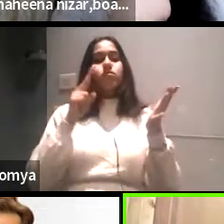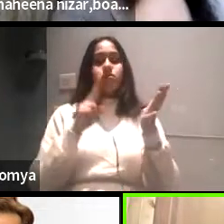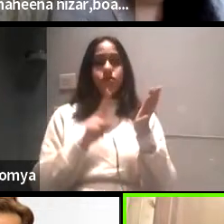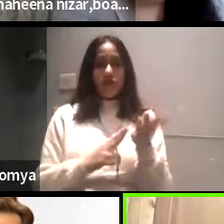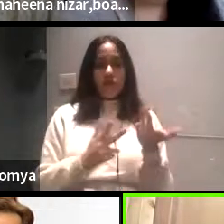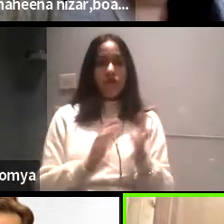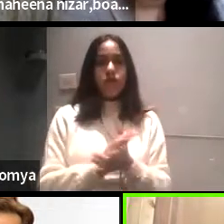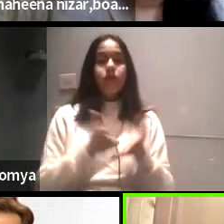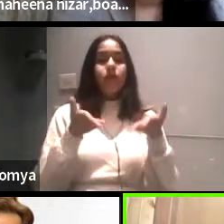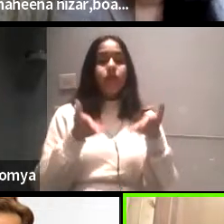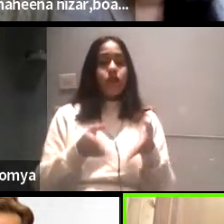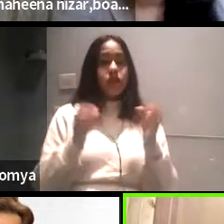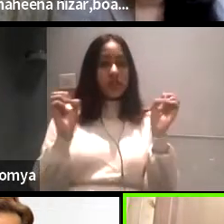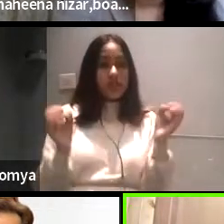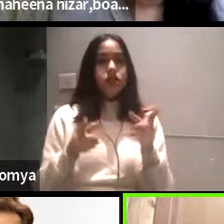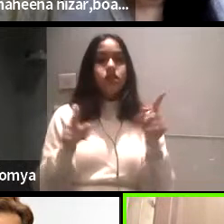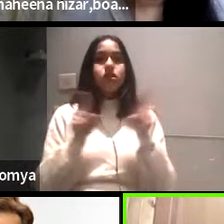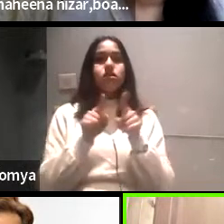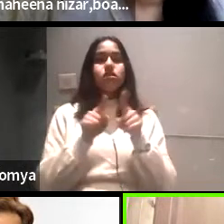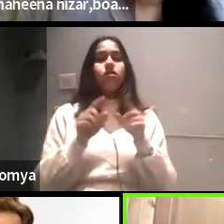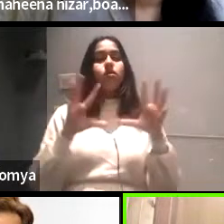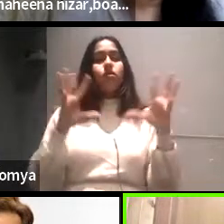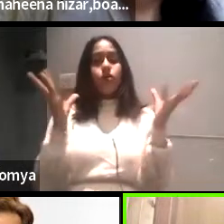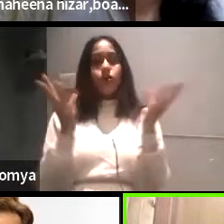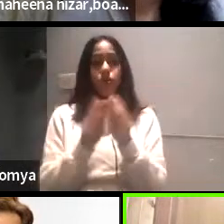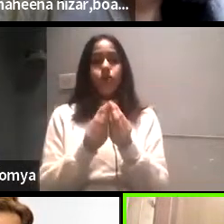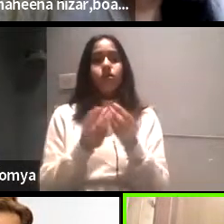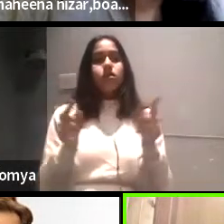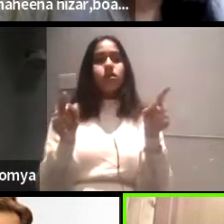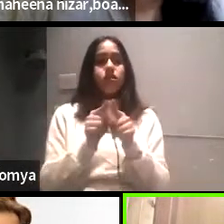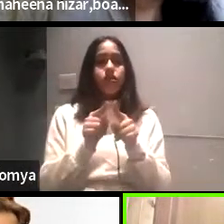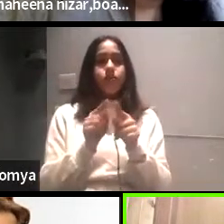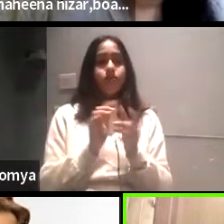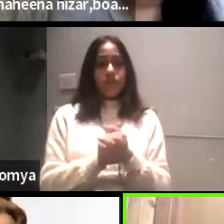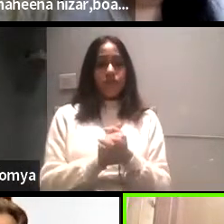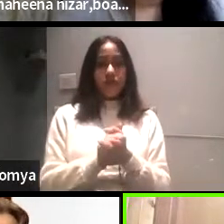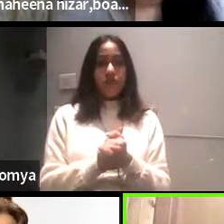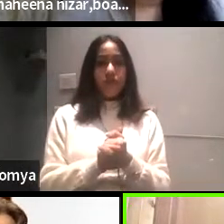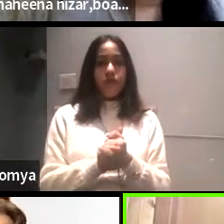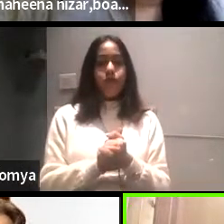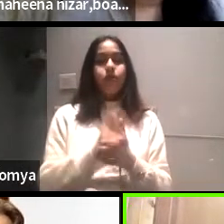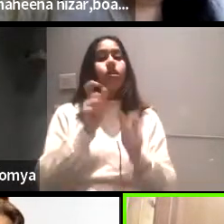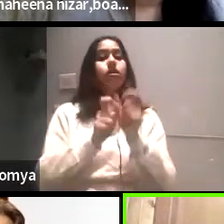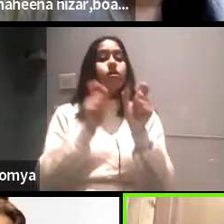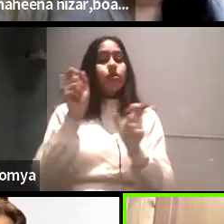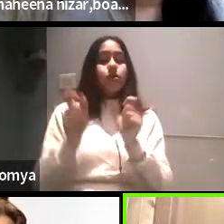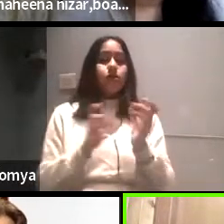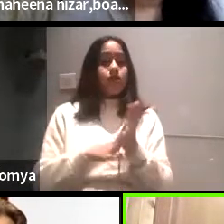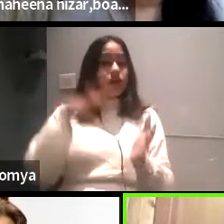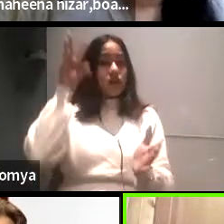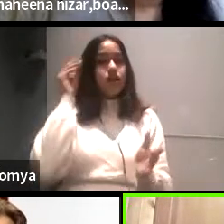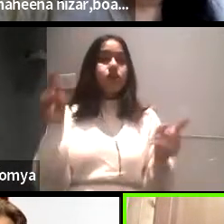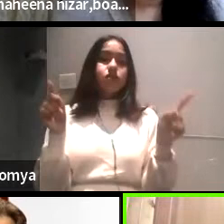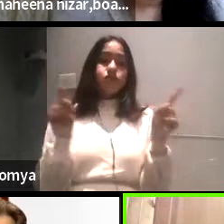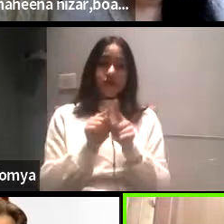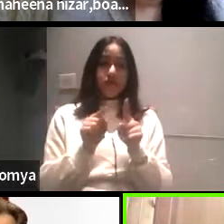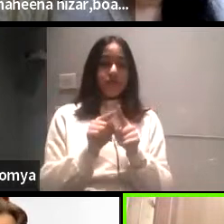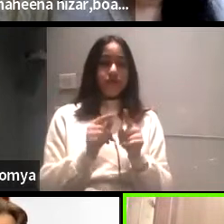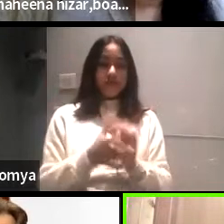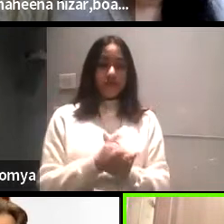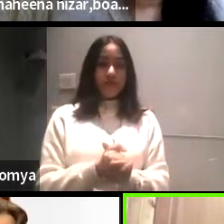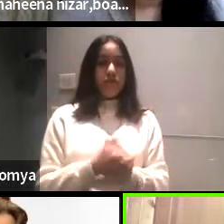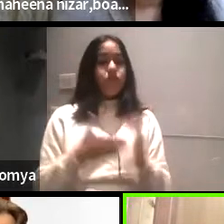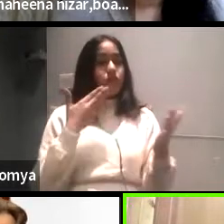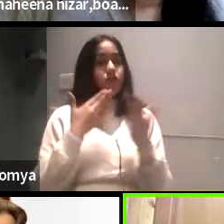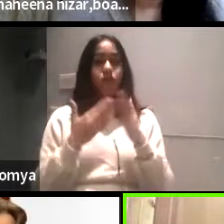this, putting this entire show together so that people can learn from these stalwarts. So thanks